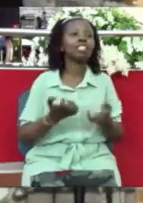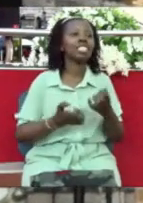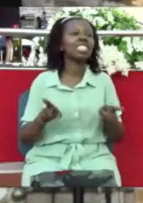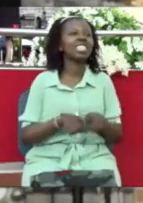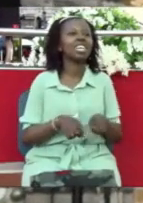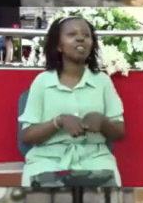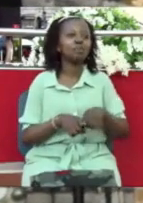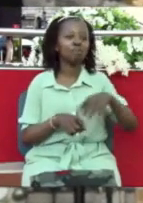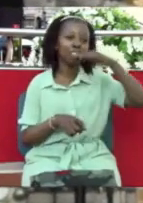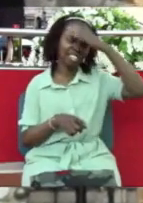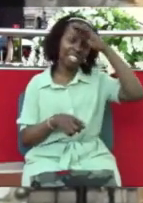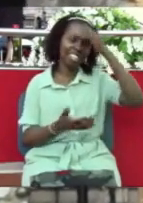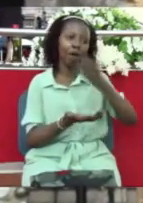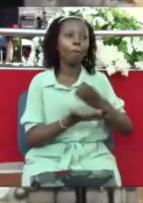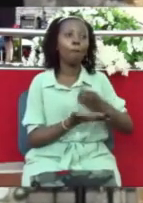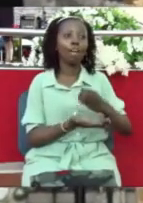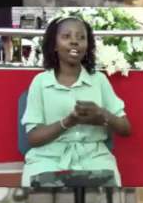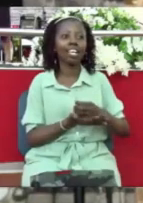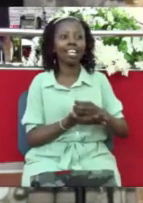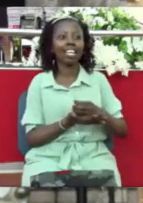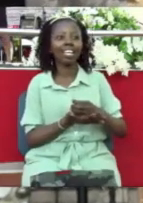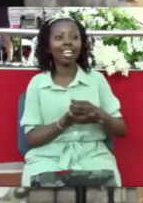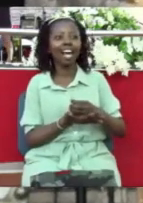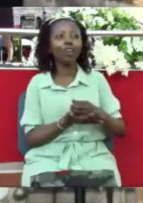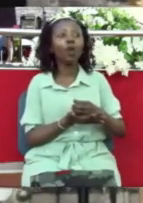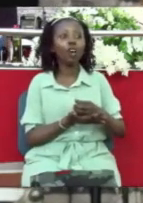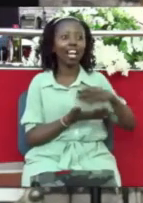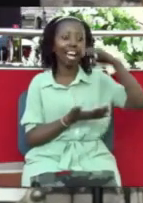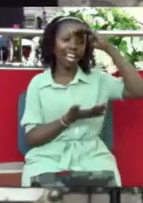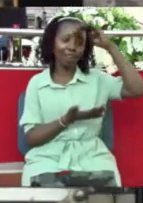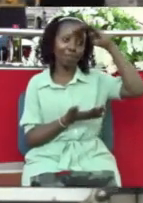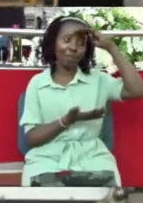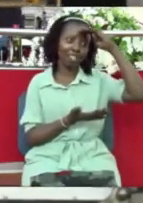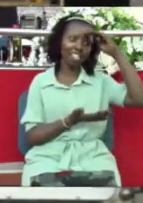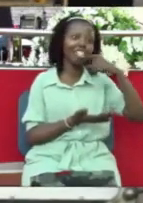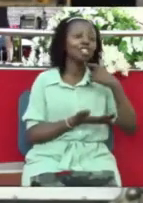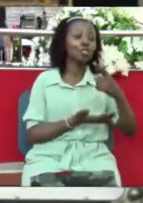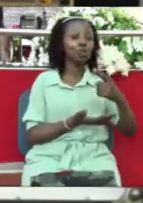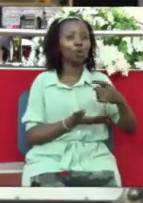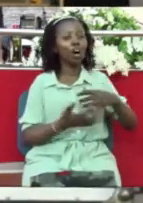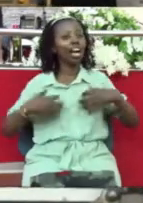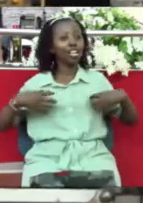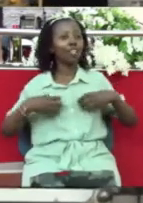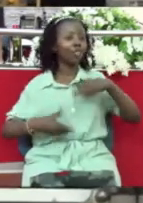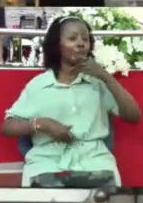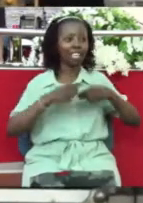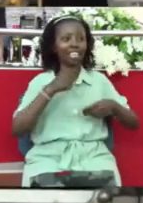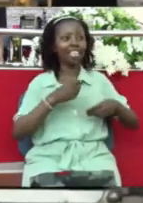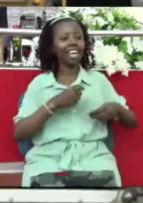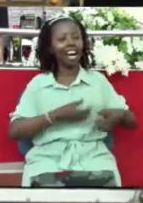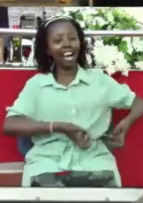pale mahali pa kutengenezea pombe. Sasa walikuwa wanabeba zile maganda. Sasa hiyo mashisha.